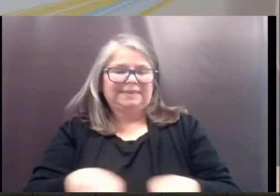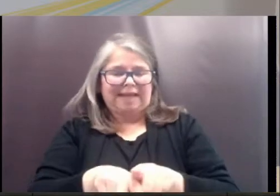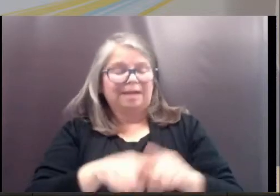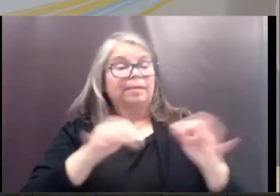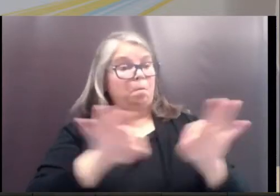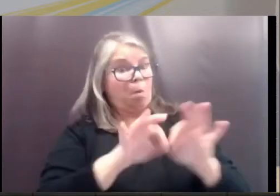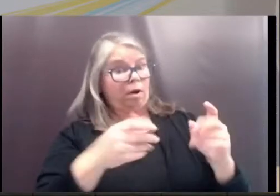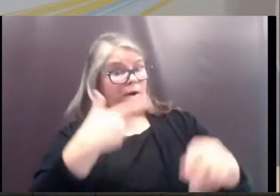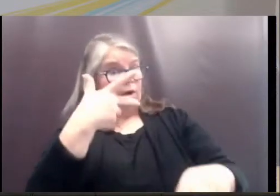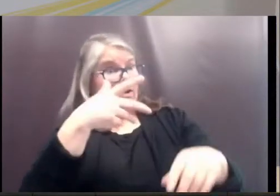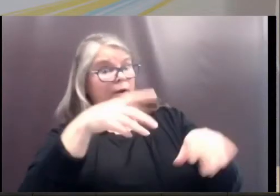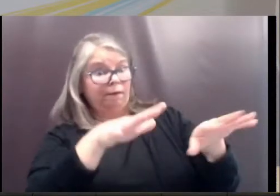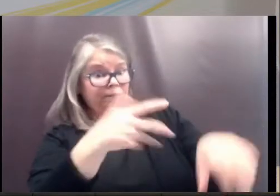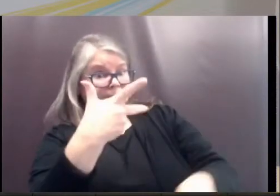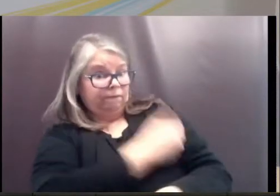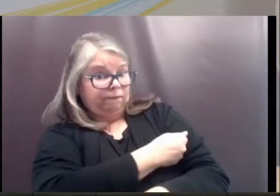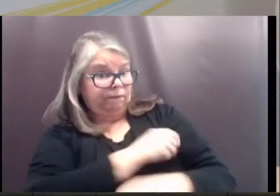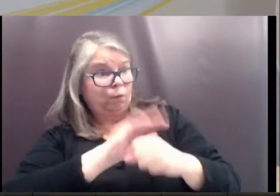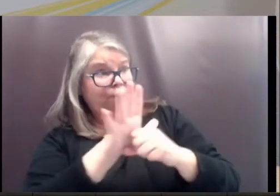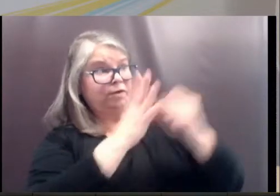frozen.